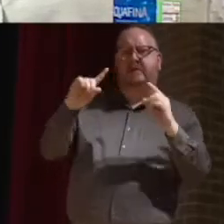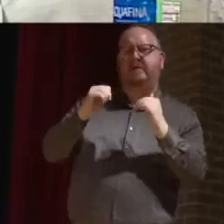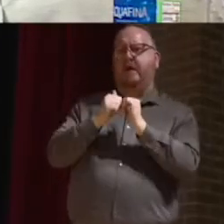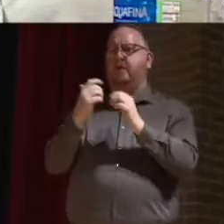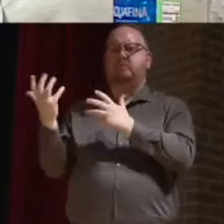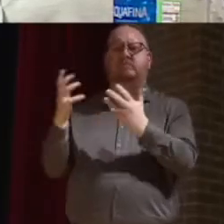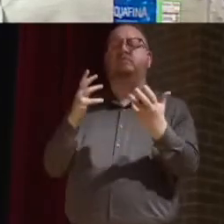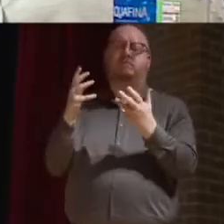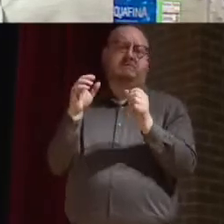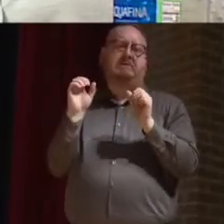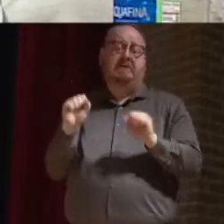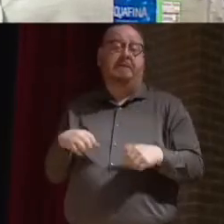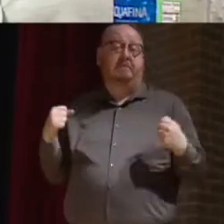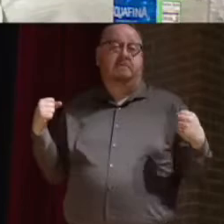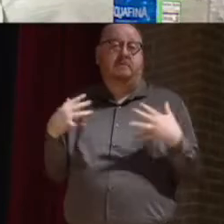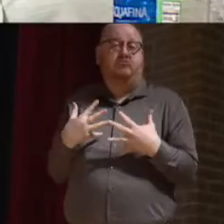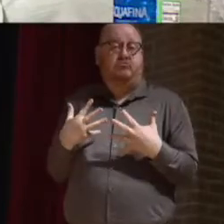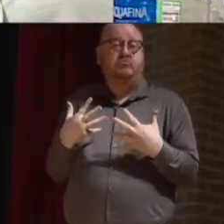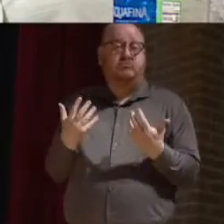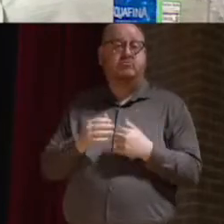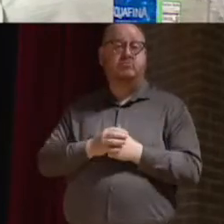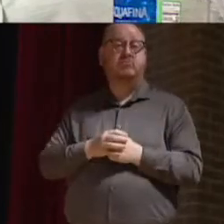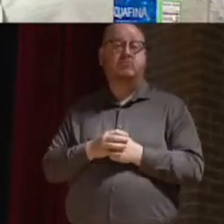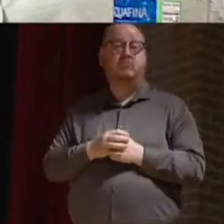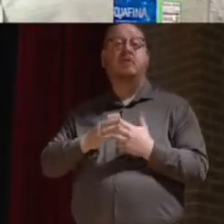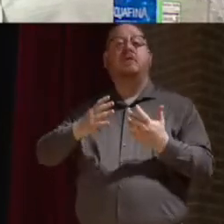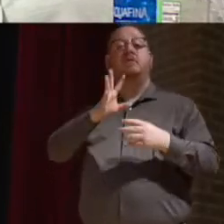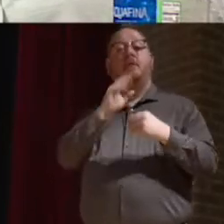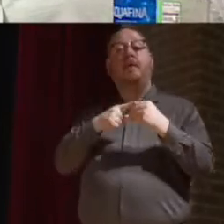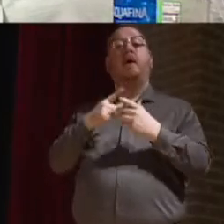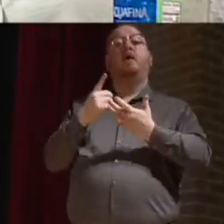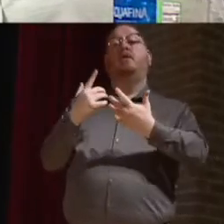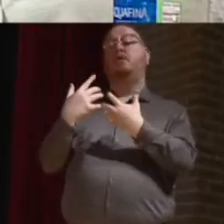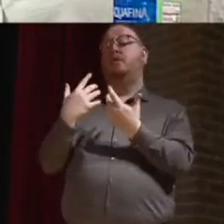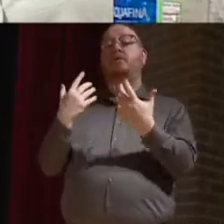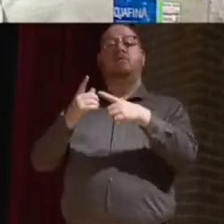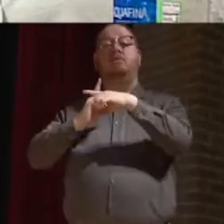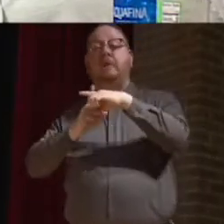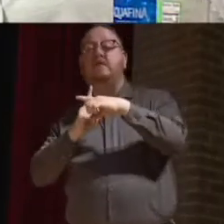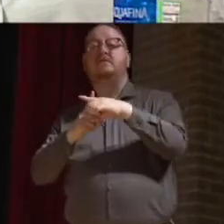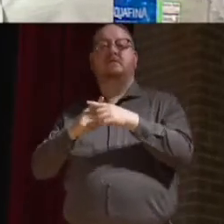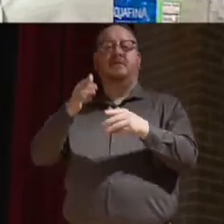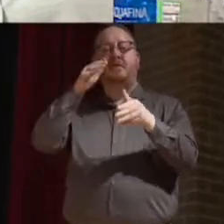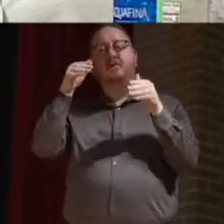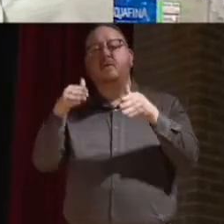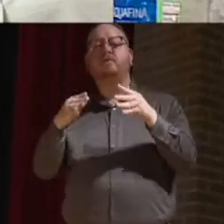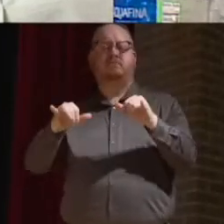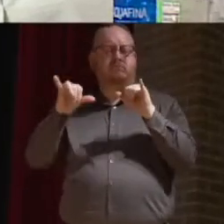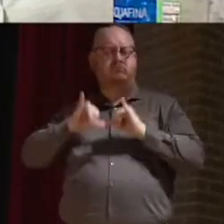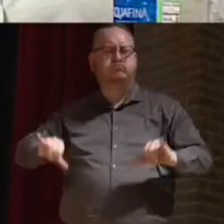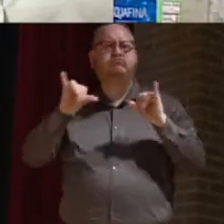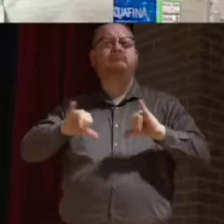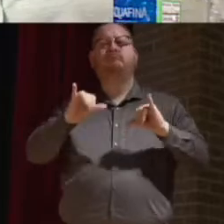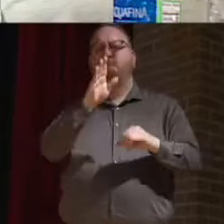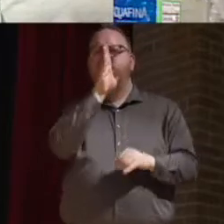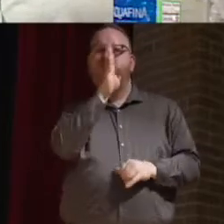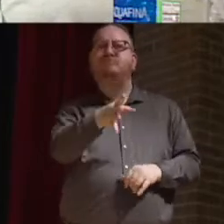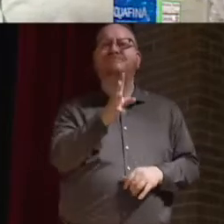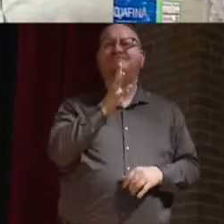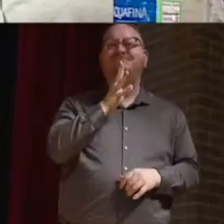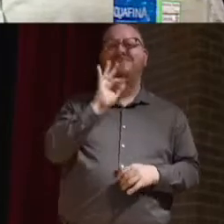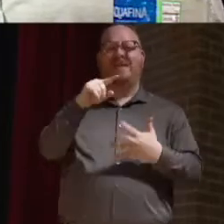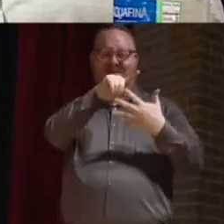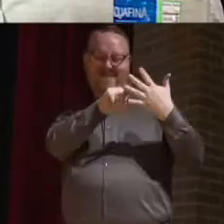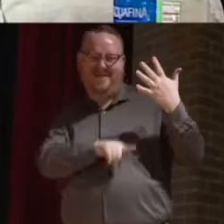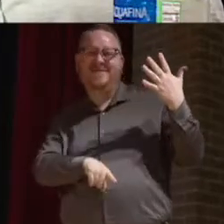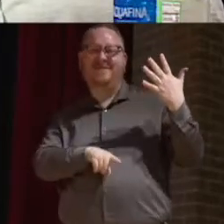make? And you go back to some of the strengths, the enthusiasm, the focus, the routine, the blatantly honest people, and